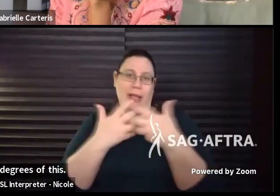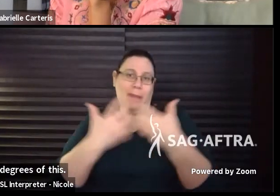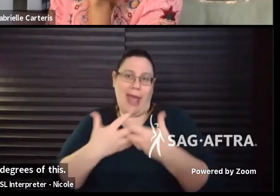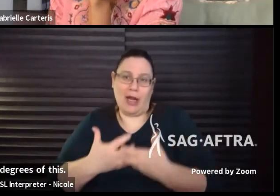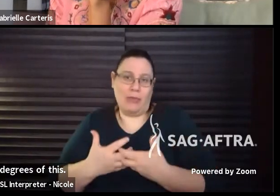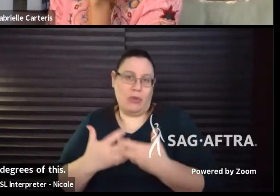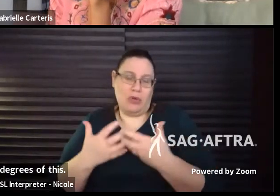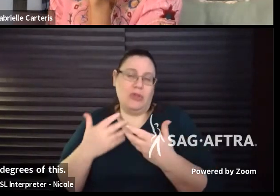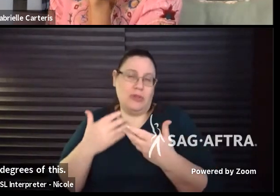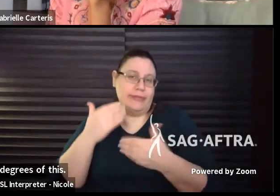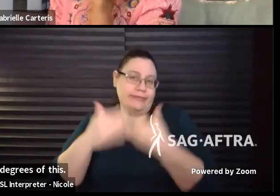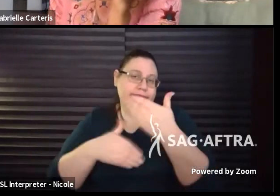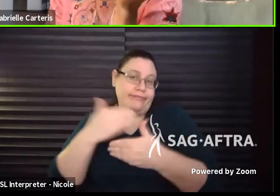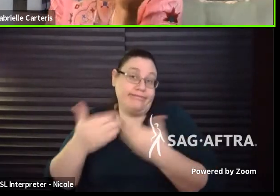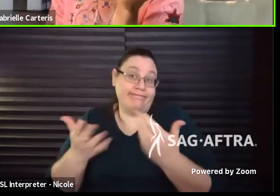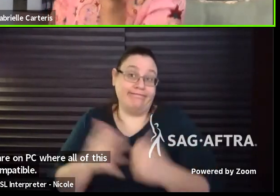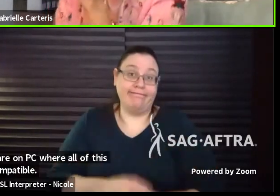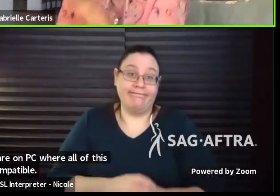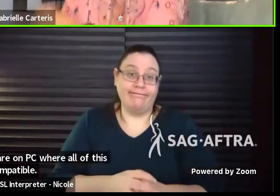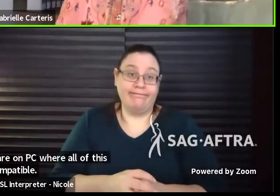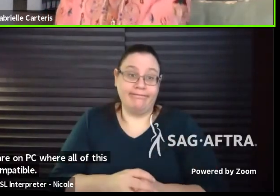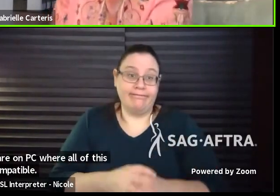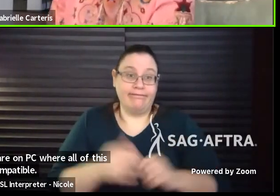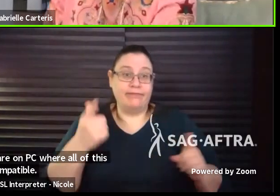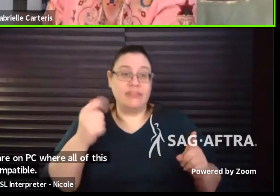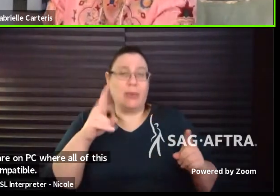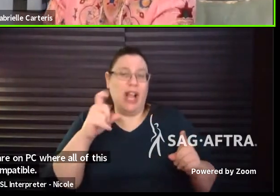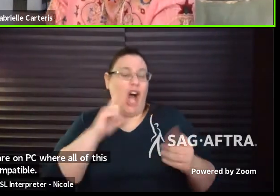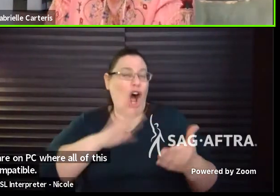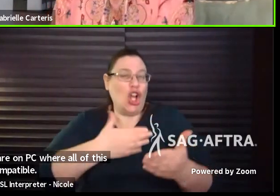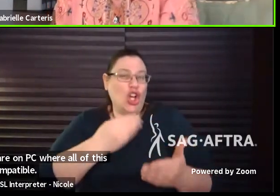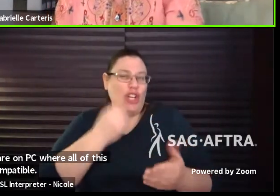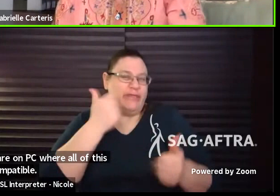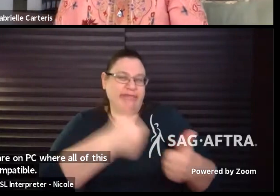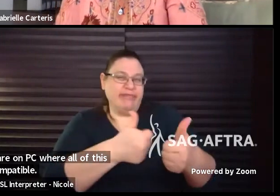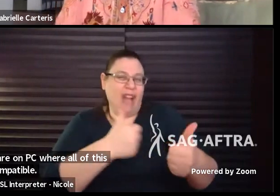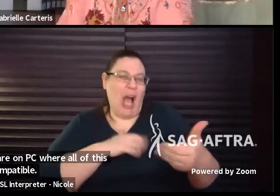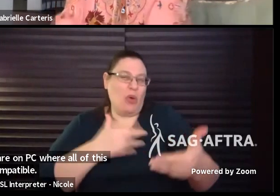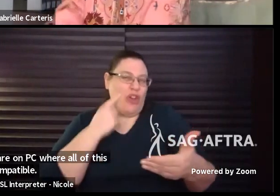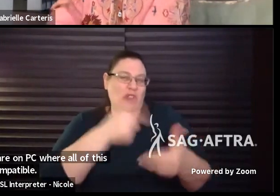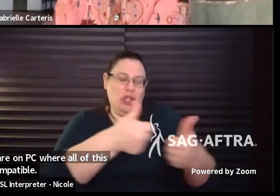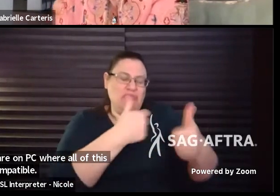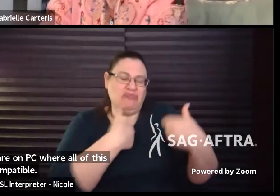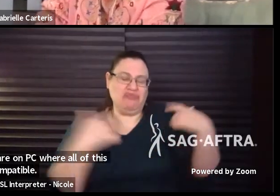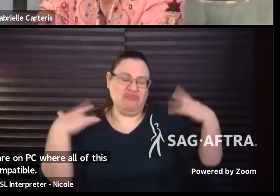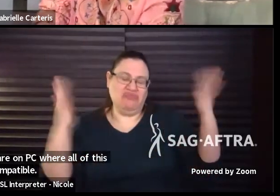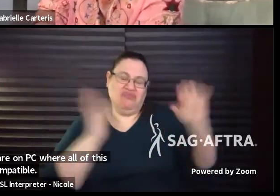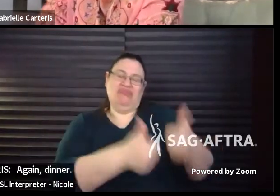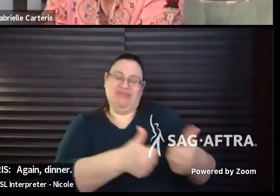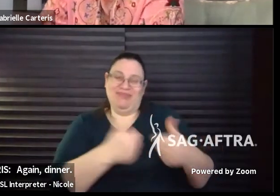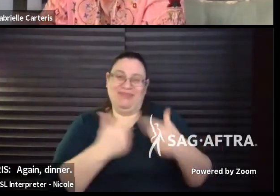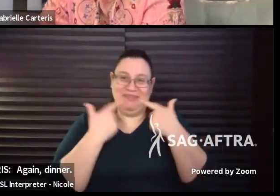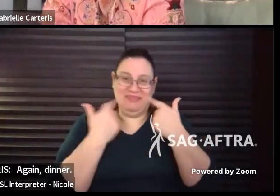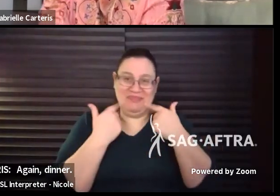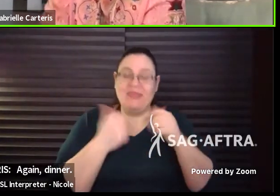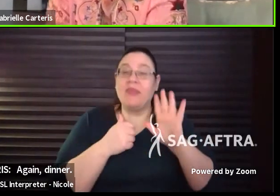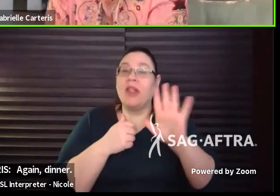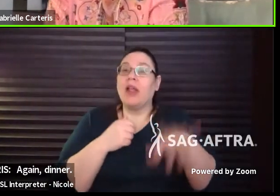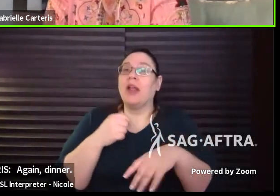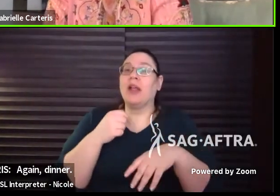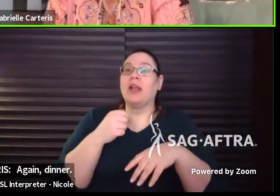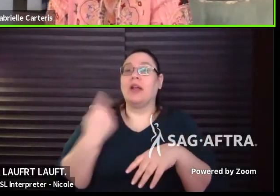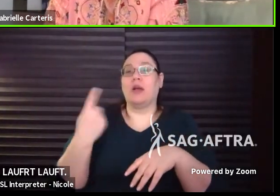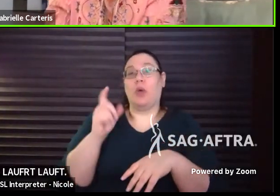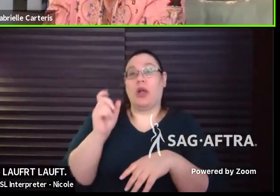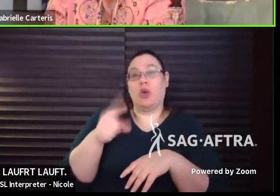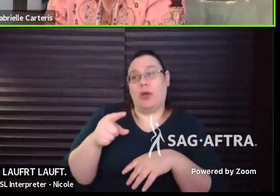that way should solve your problem. Again, dinner. Okay. Yeah. I just want to ask. So here is a question that